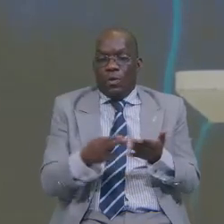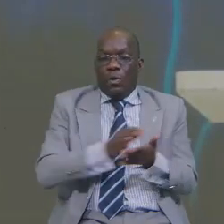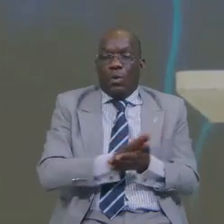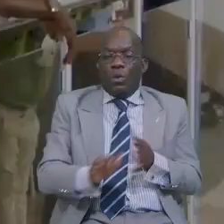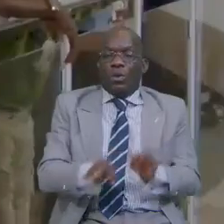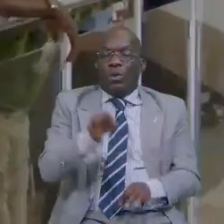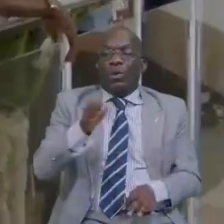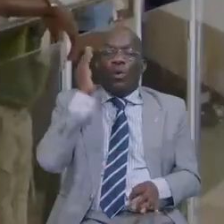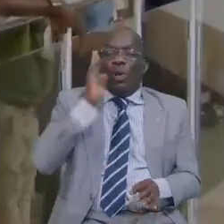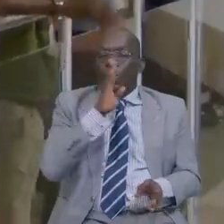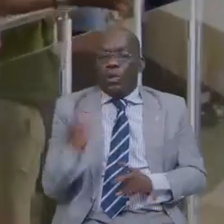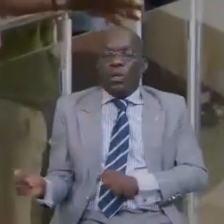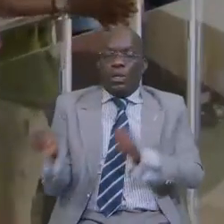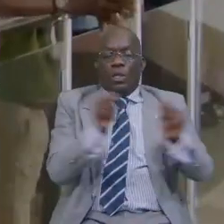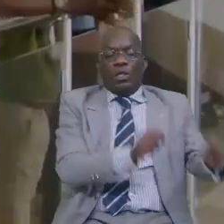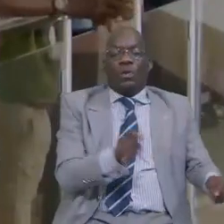your heart.